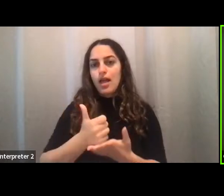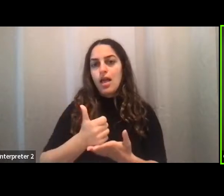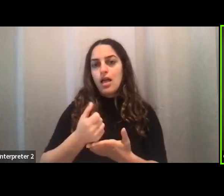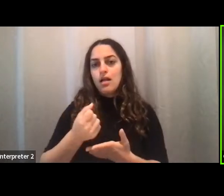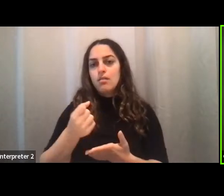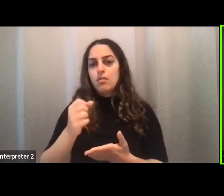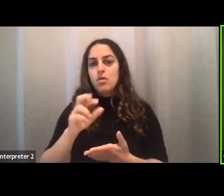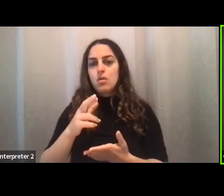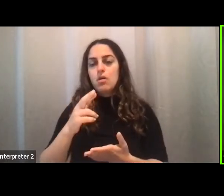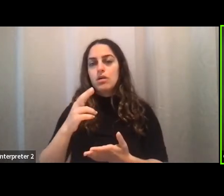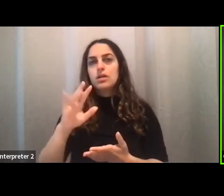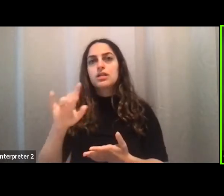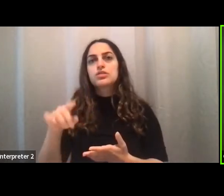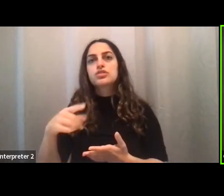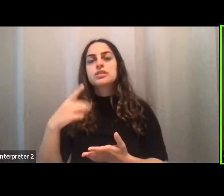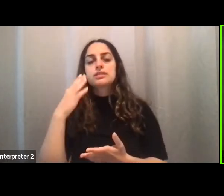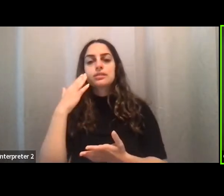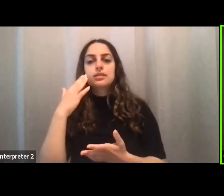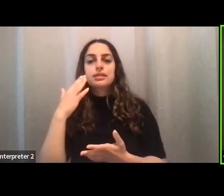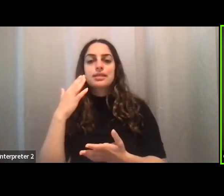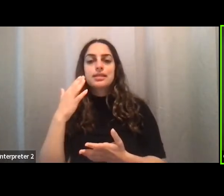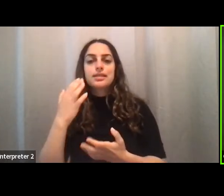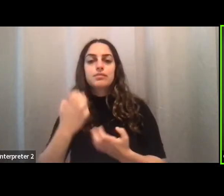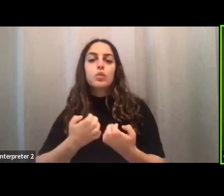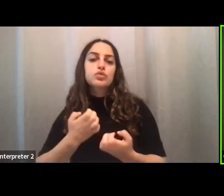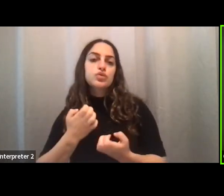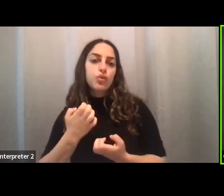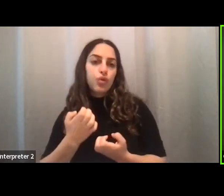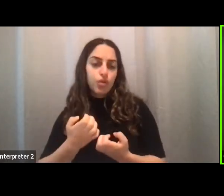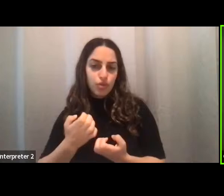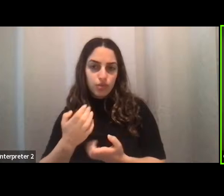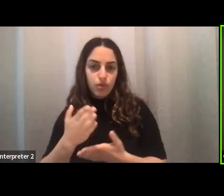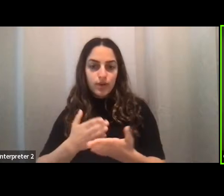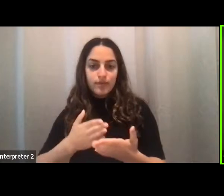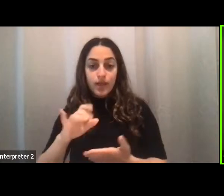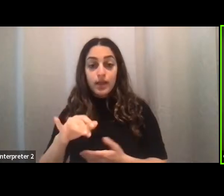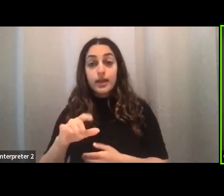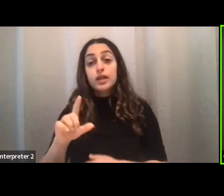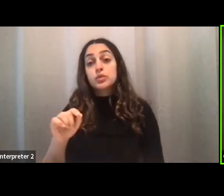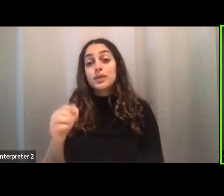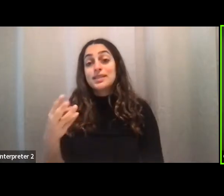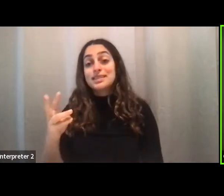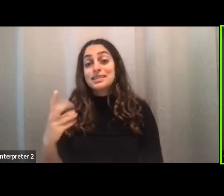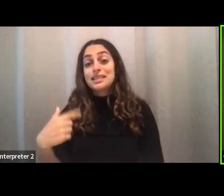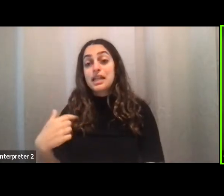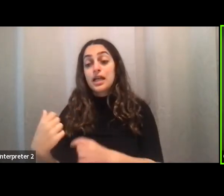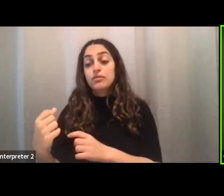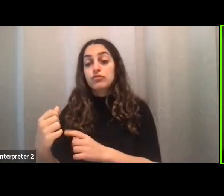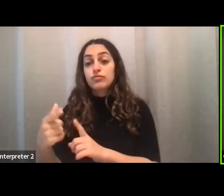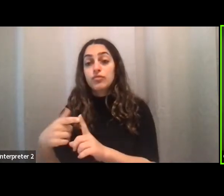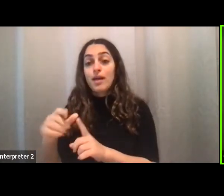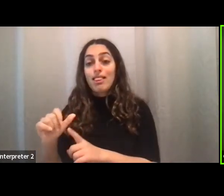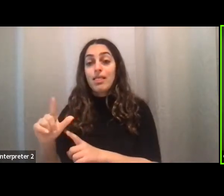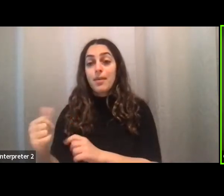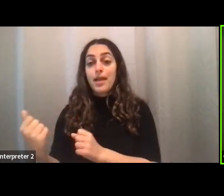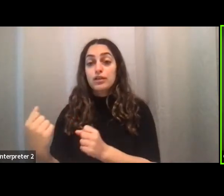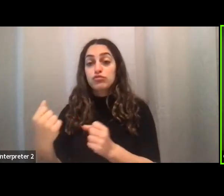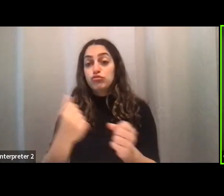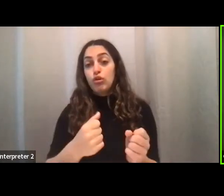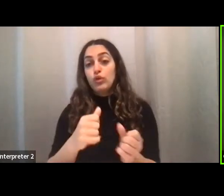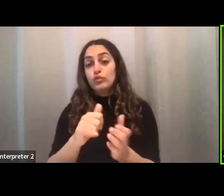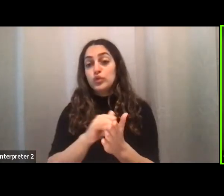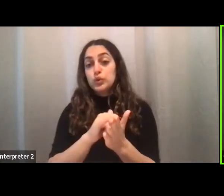just the emotional state of it in 2016 i drove up from alabama to work a job in new york